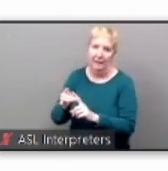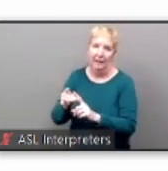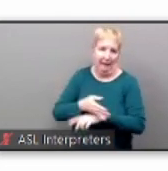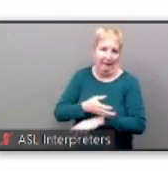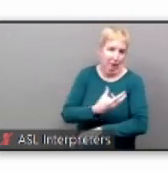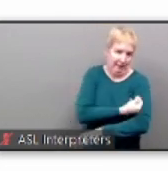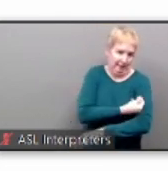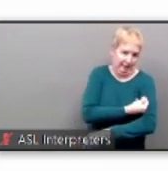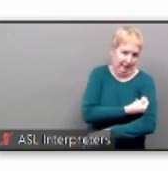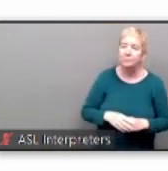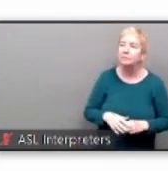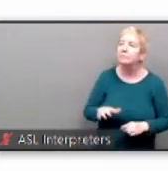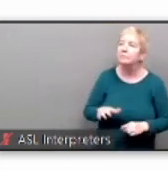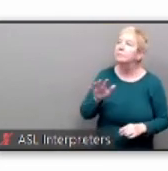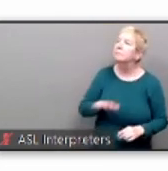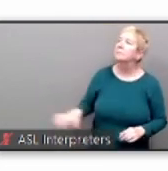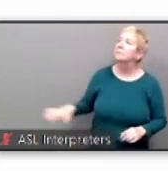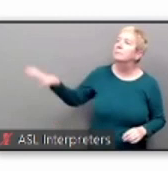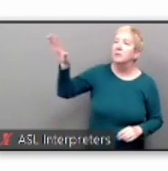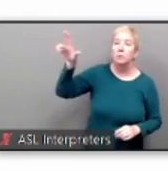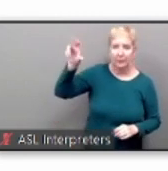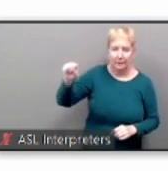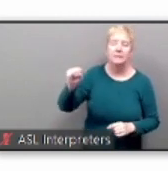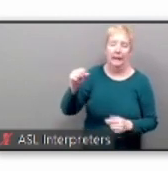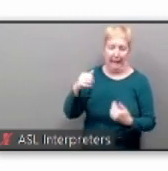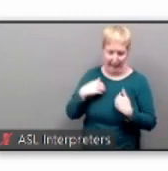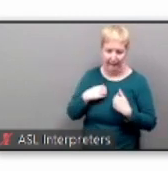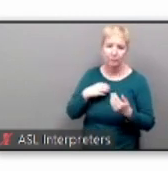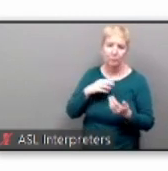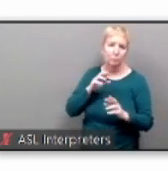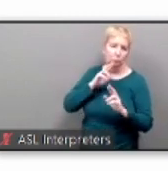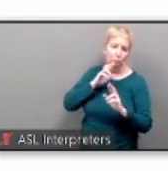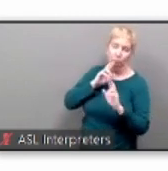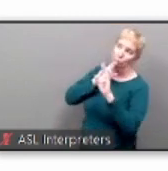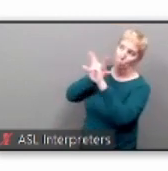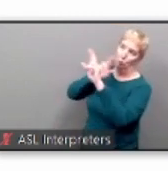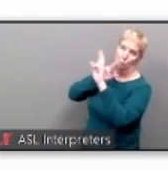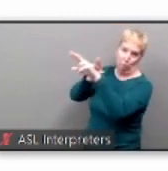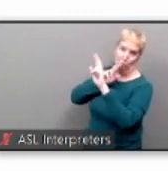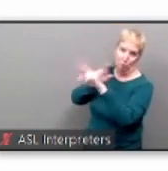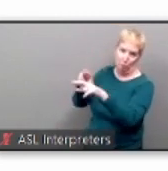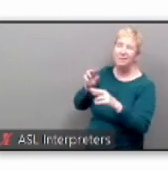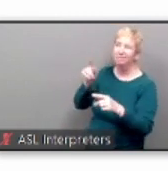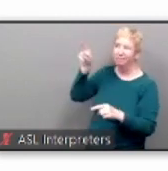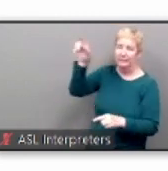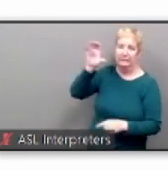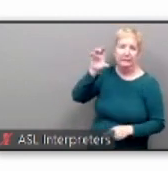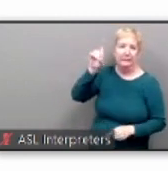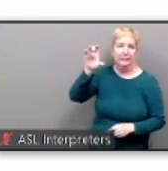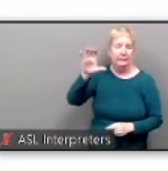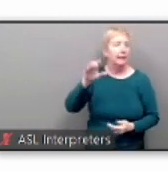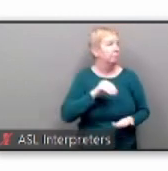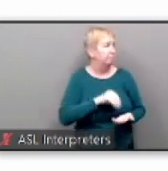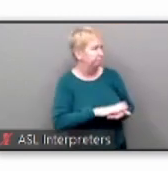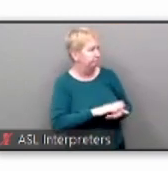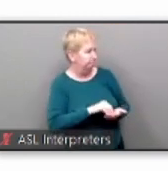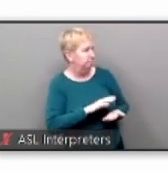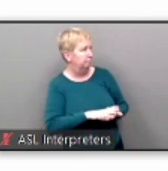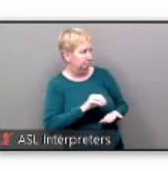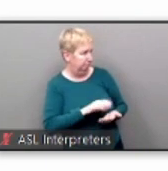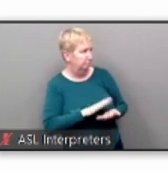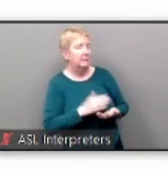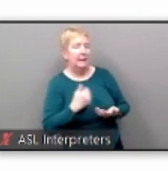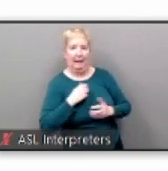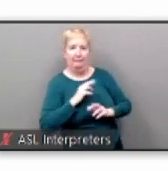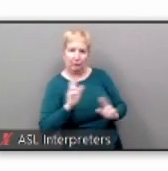So all states report vaccine breakthrough surveillance data to the Centers for Disease Control and Prevention. And this is